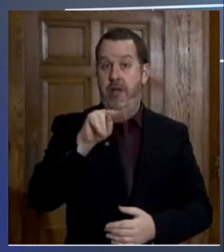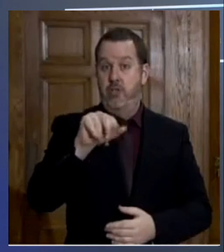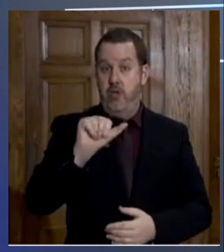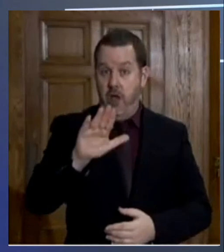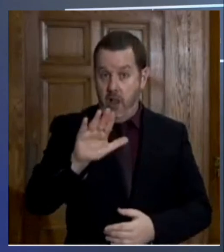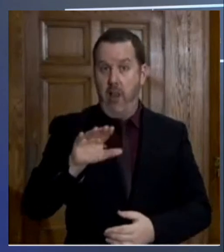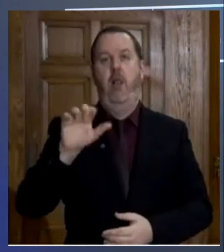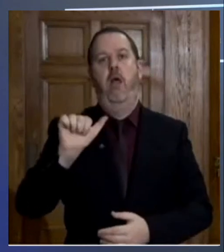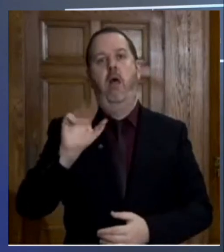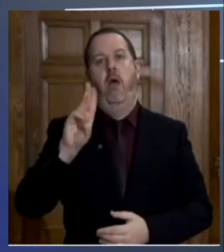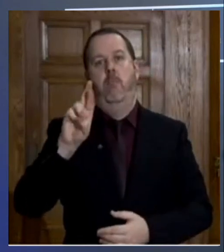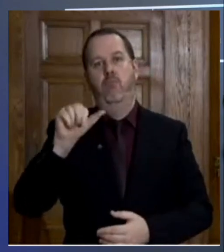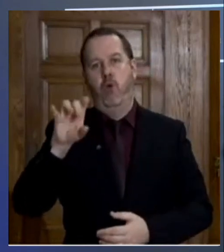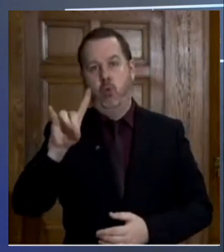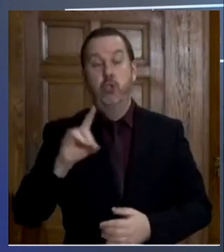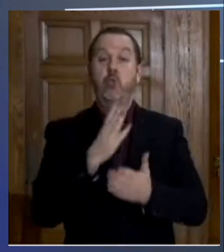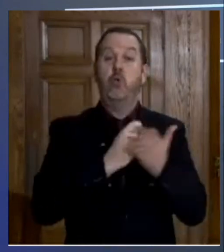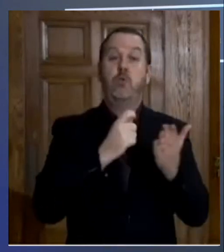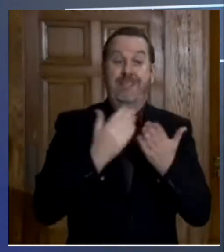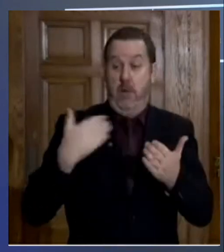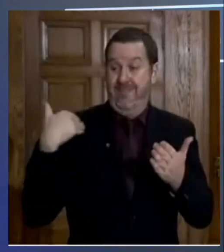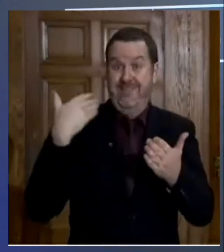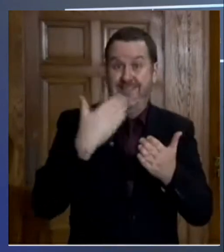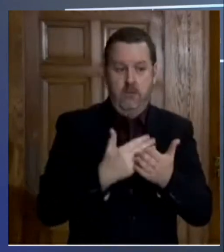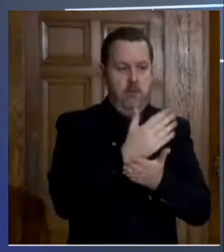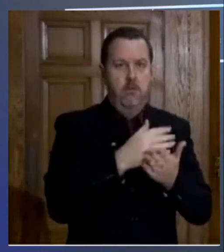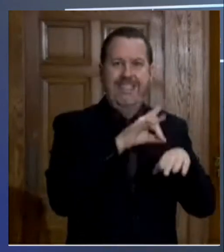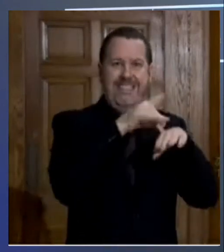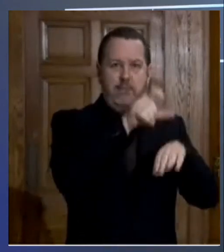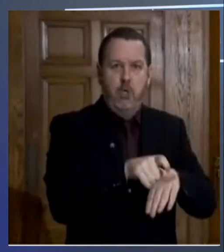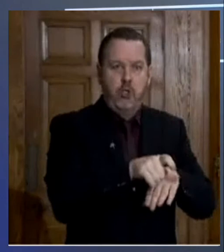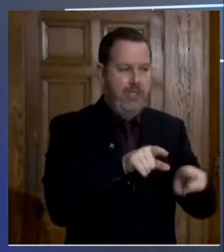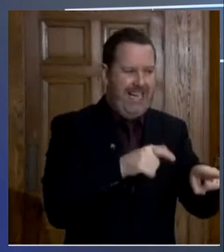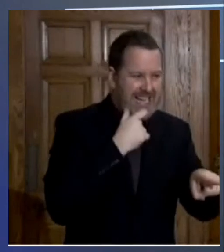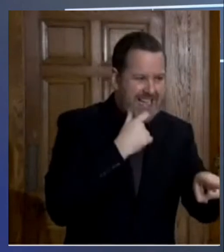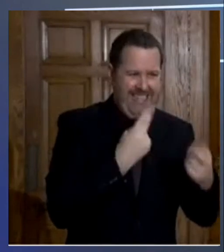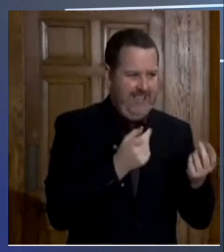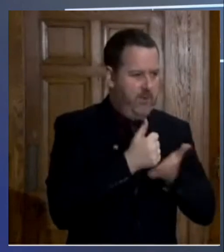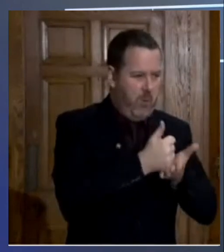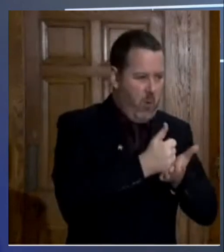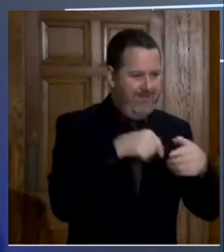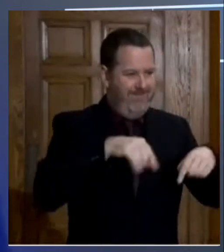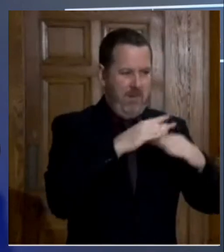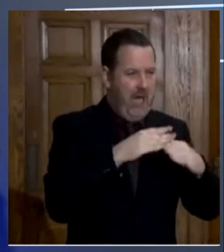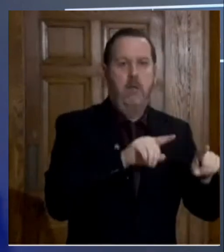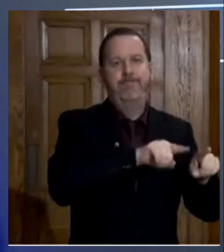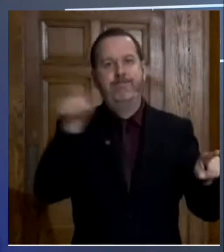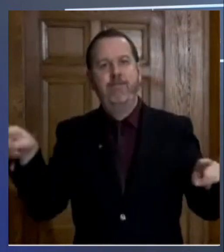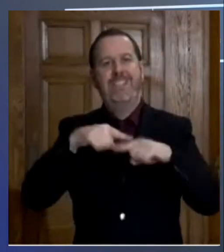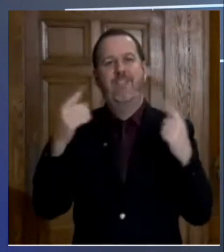having to be moved between hospitals to make sure that we can get them the support measures that they actually need, should that be in regards